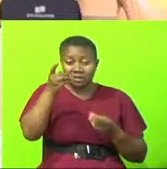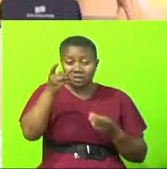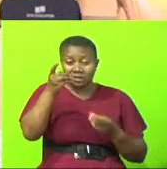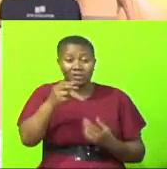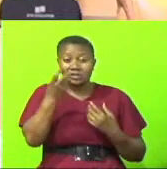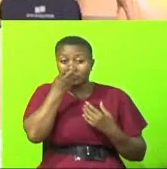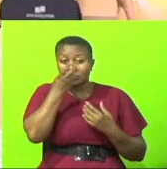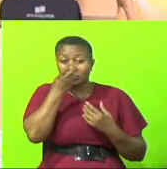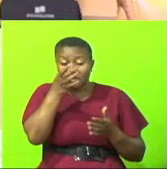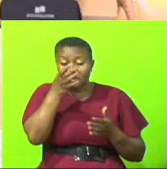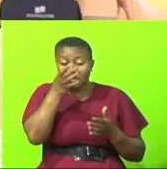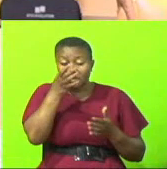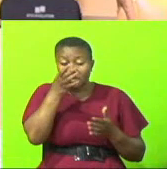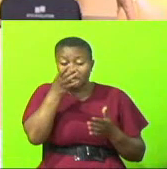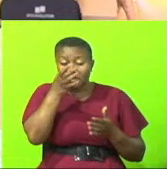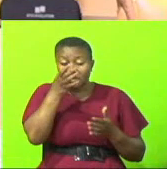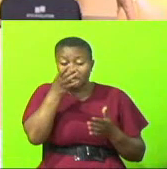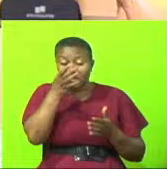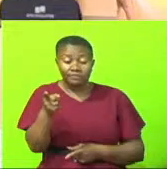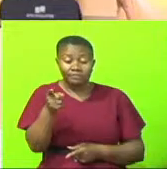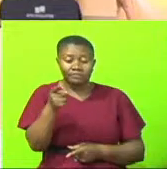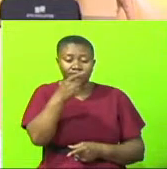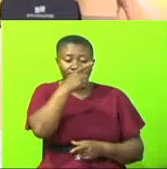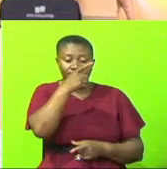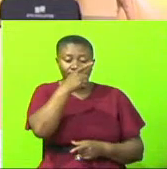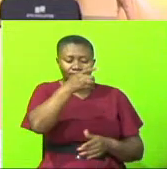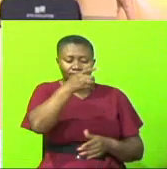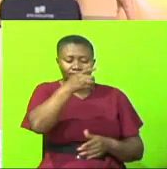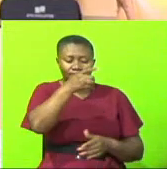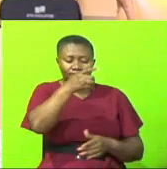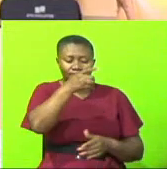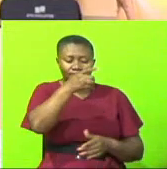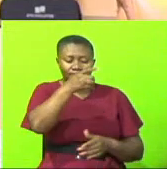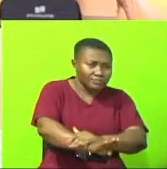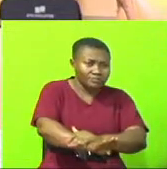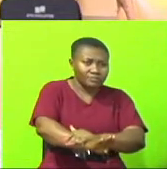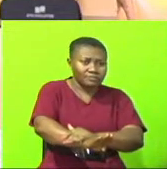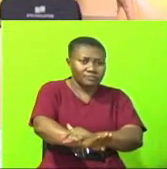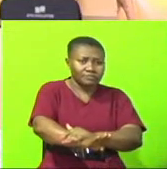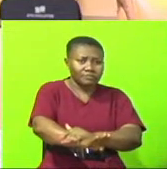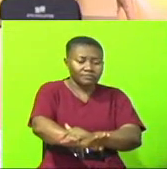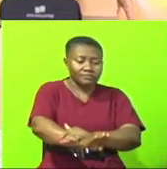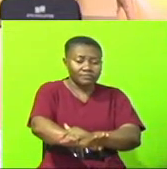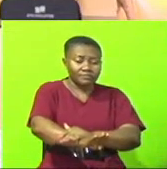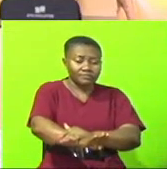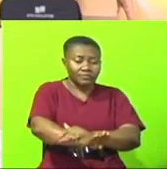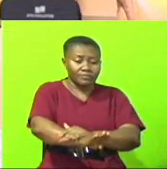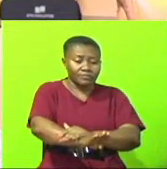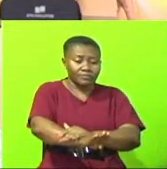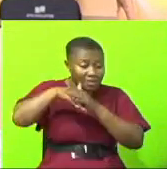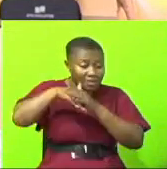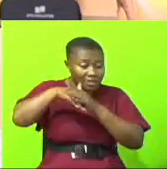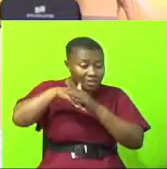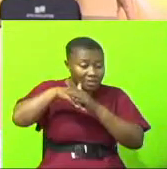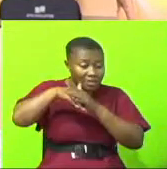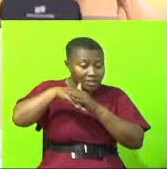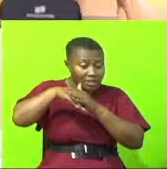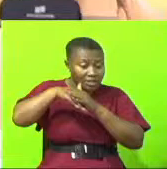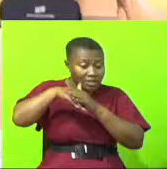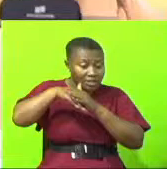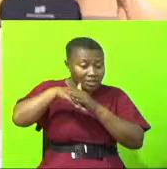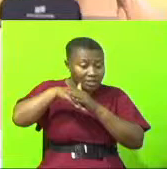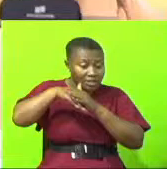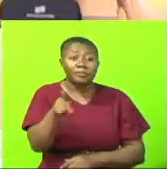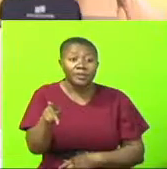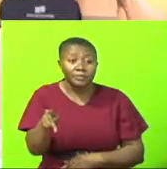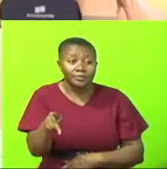Because he came into Parliament initially as a member of that party, when independent, was a subject